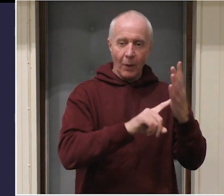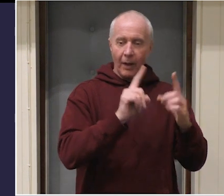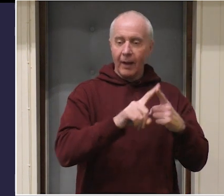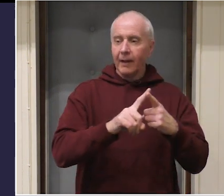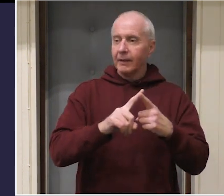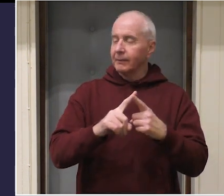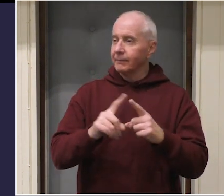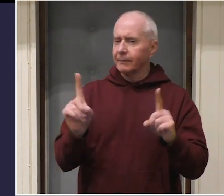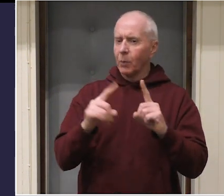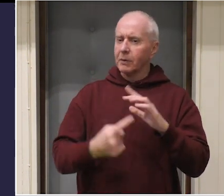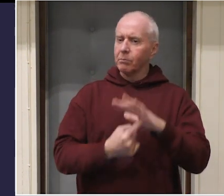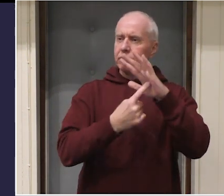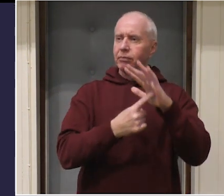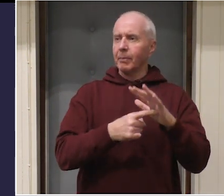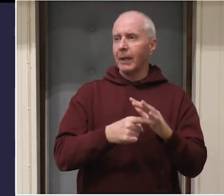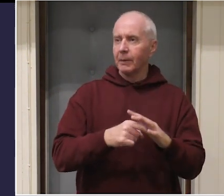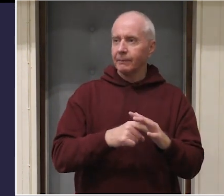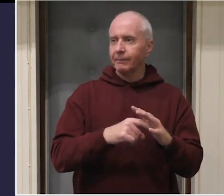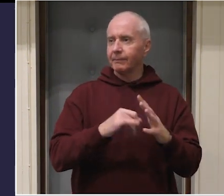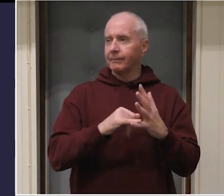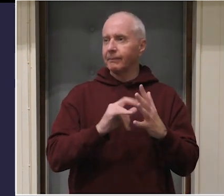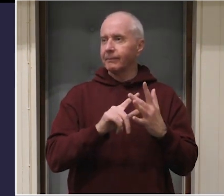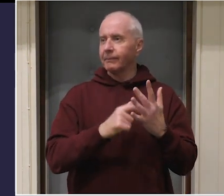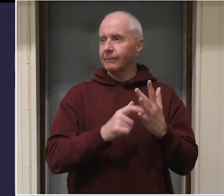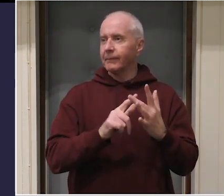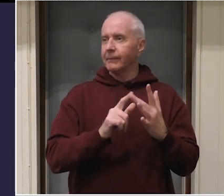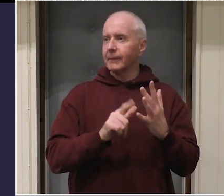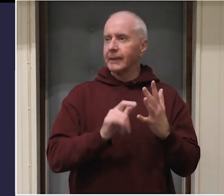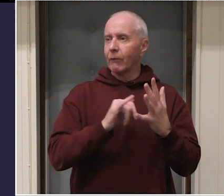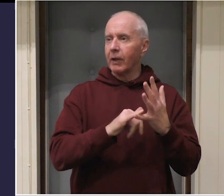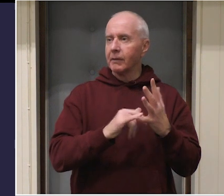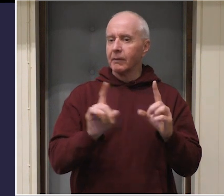Can we tell me what's important about Sirius, from our point of view?